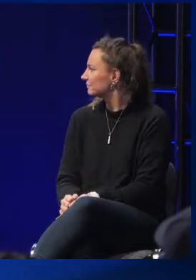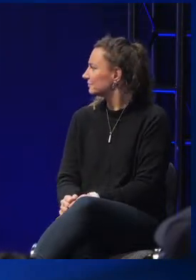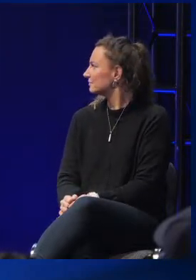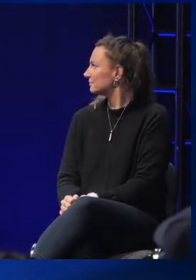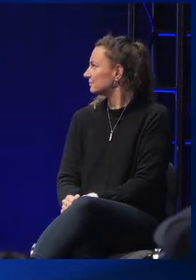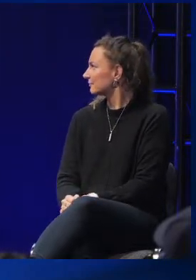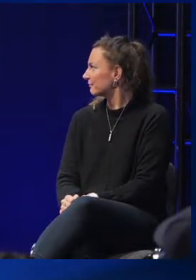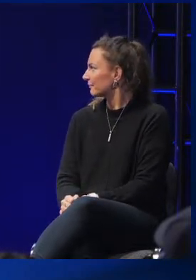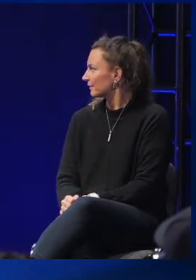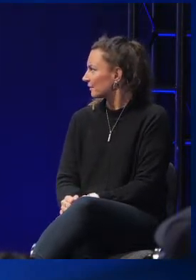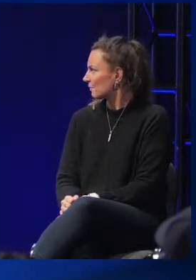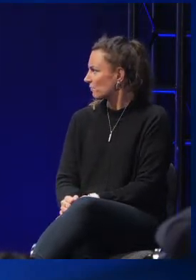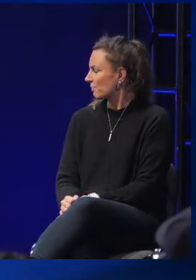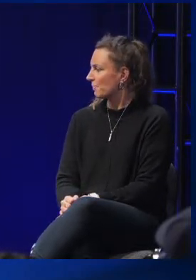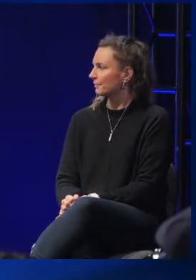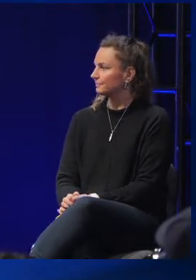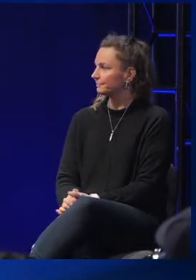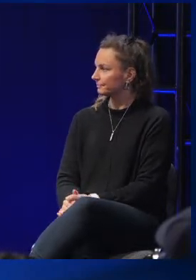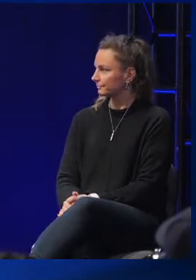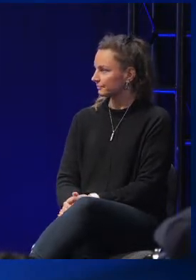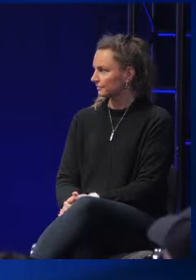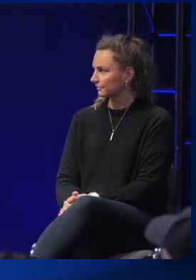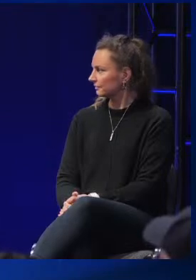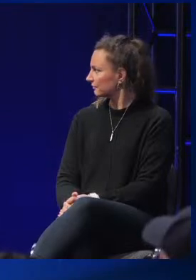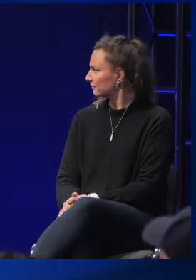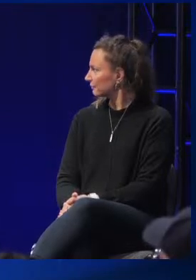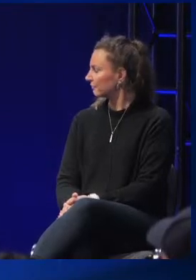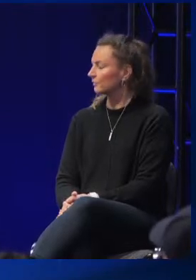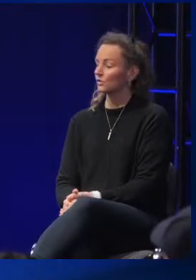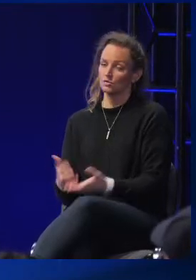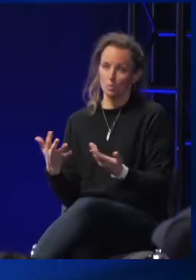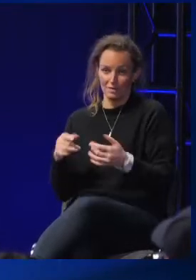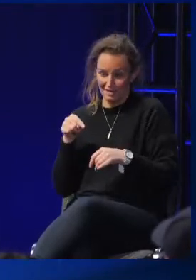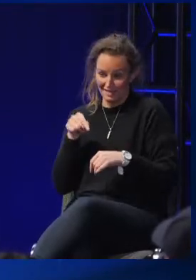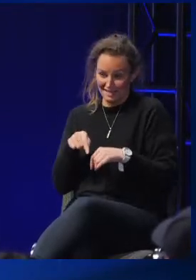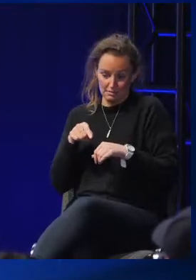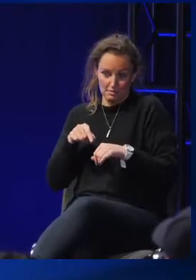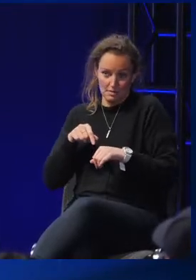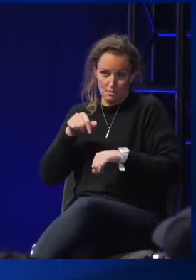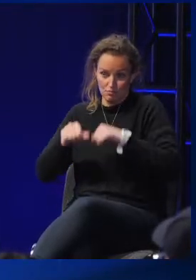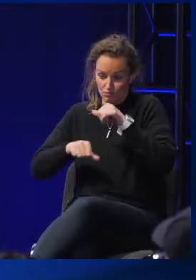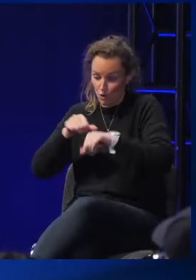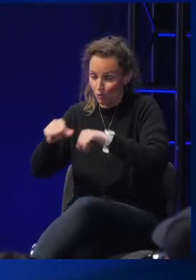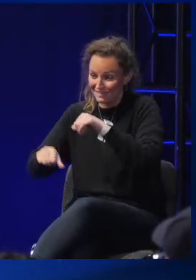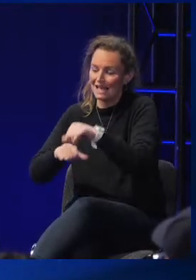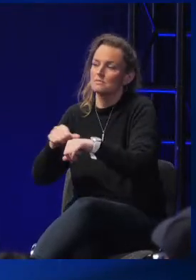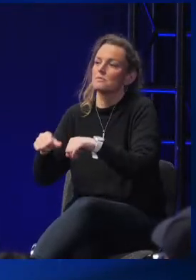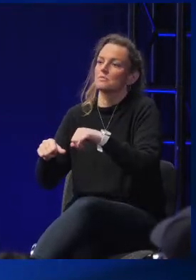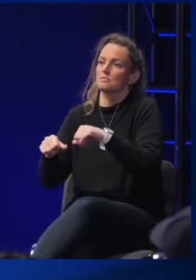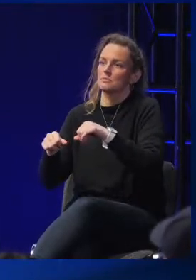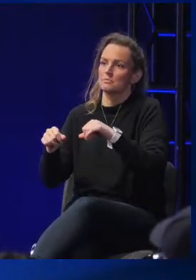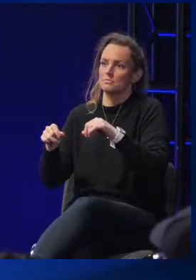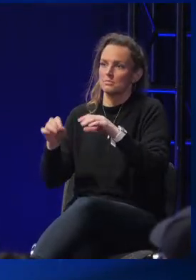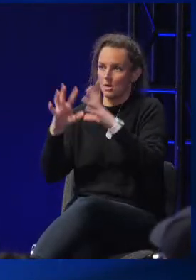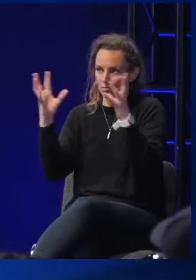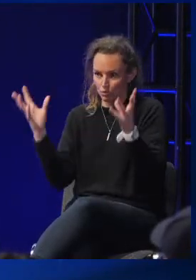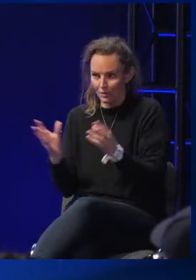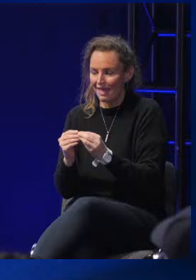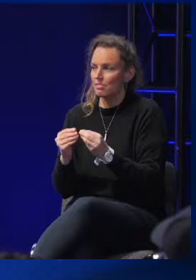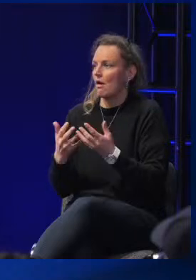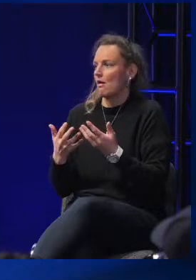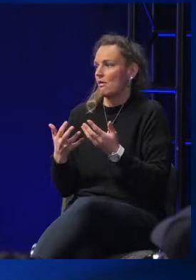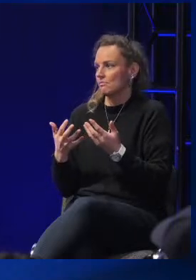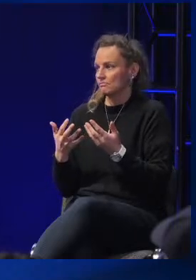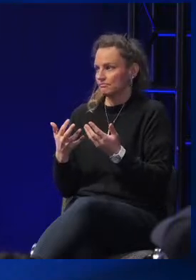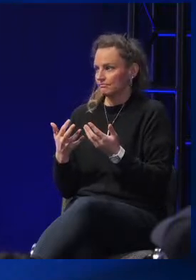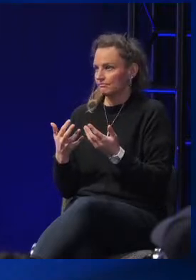moment. Yeah. So this process is come together if I explain the process, but also